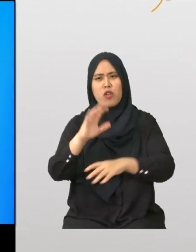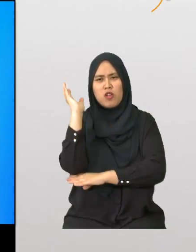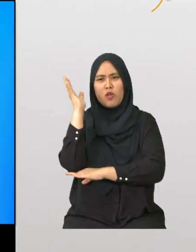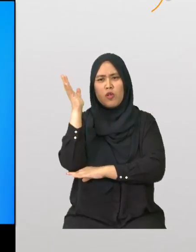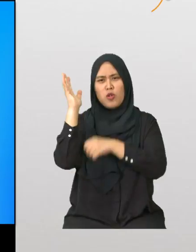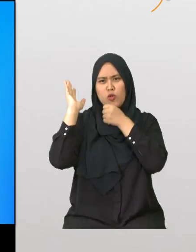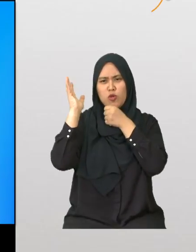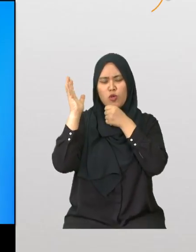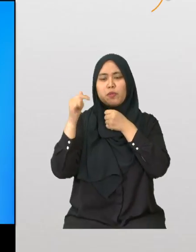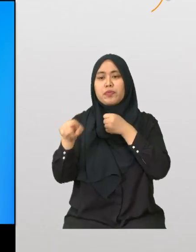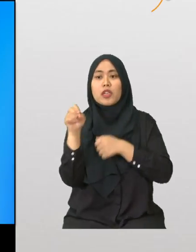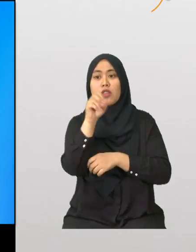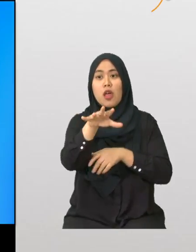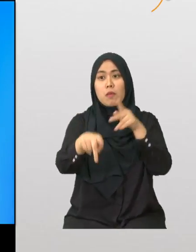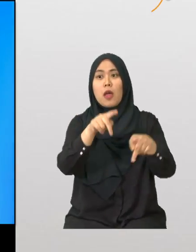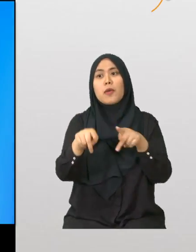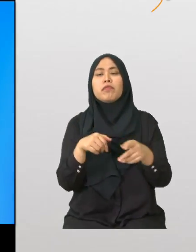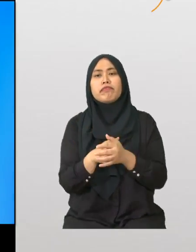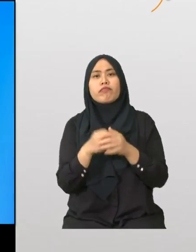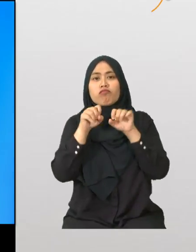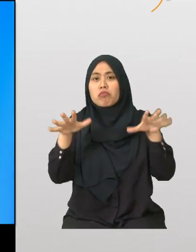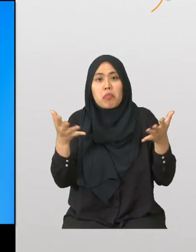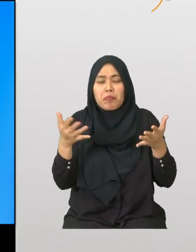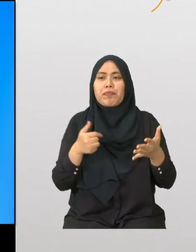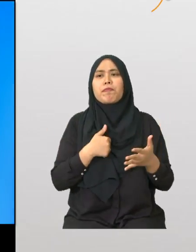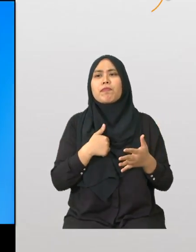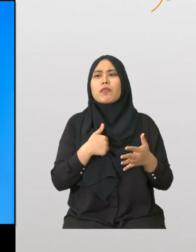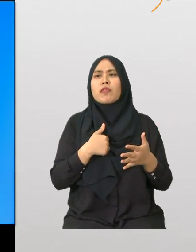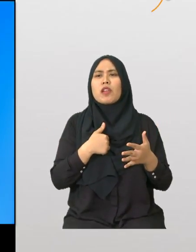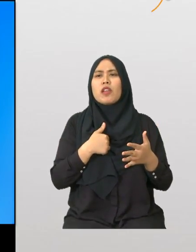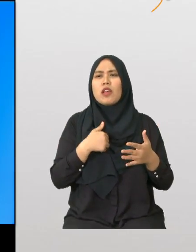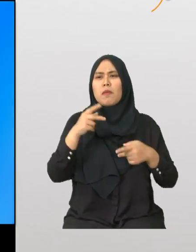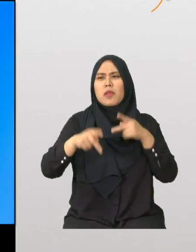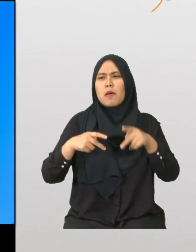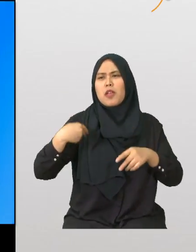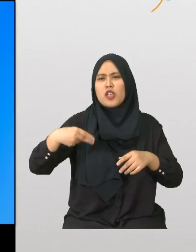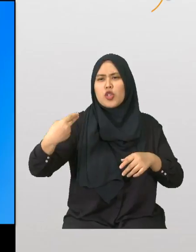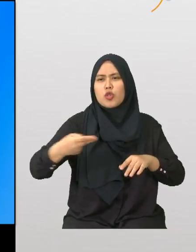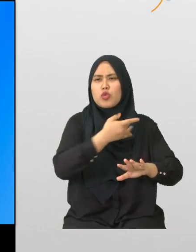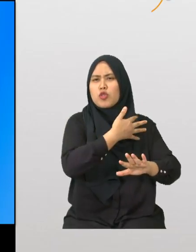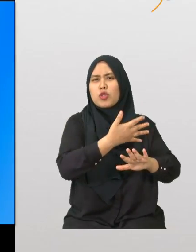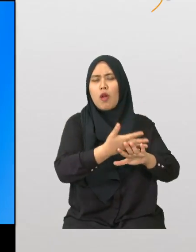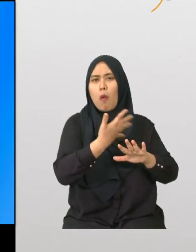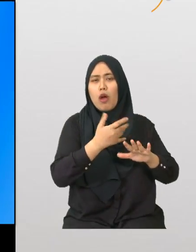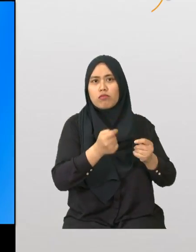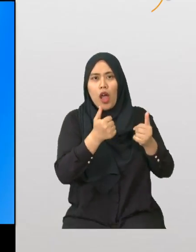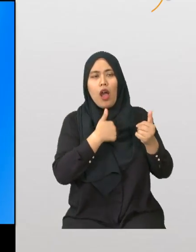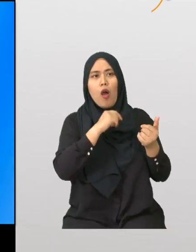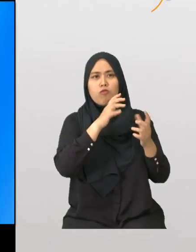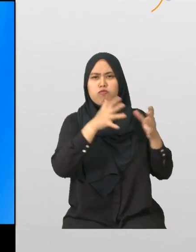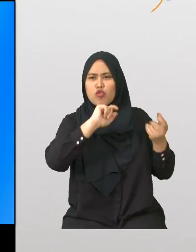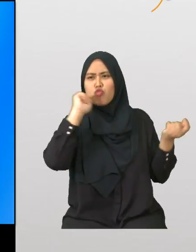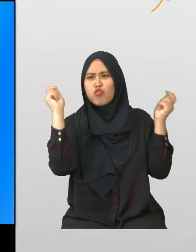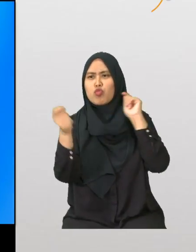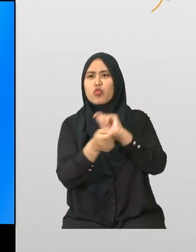steps, "Once in a long while in the history of a people, there comes a moment of great change. Tonight is